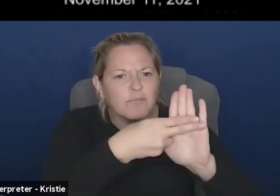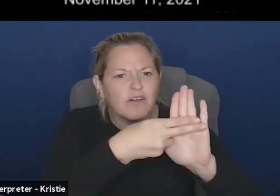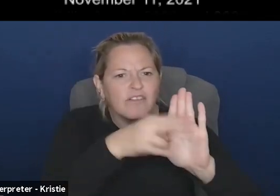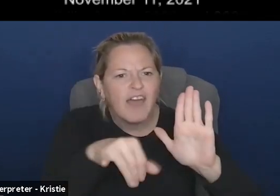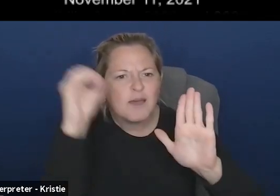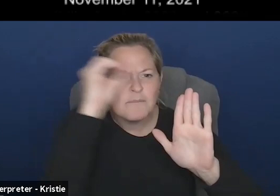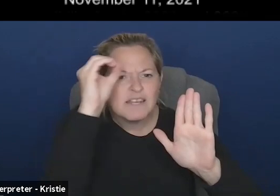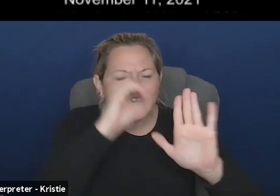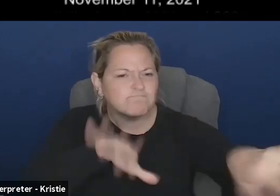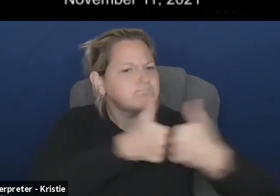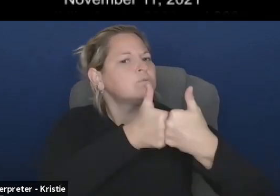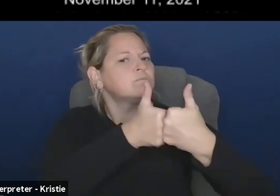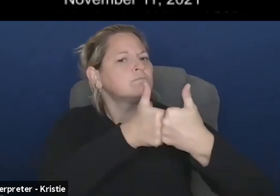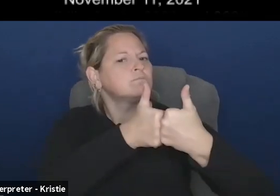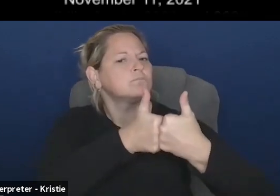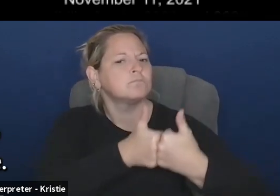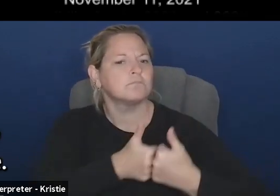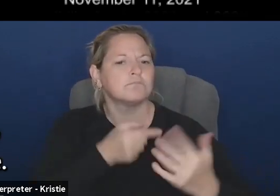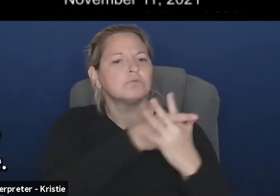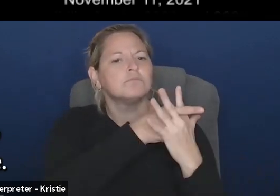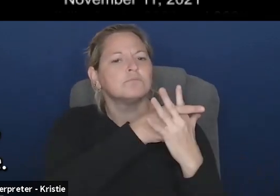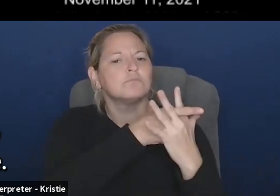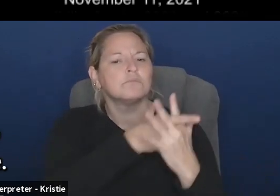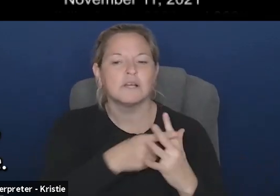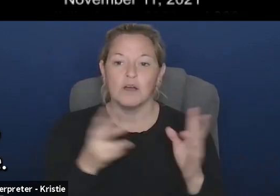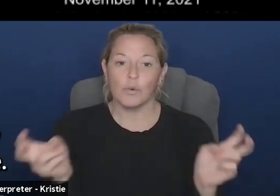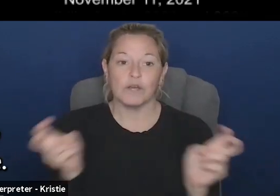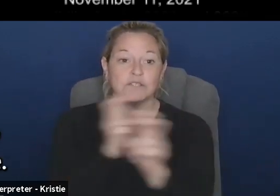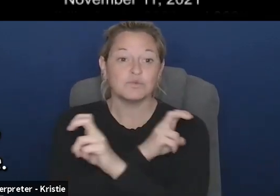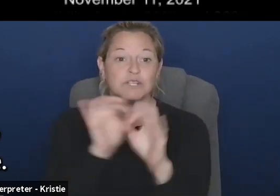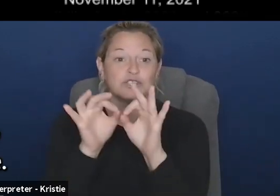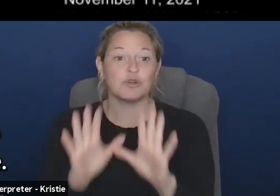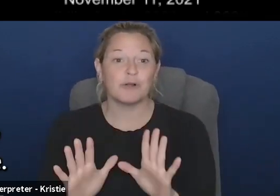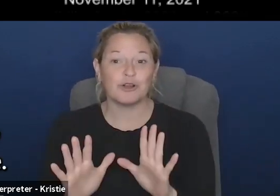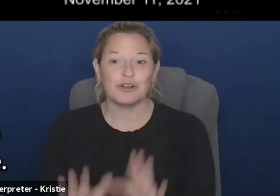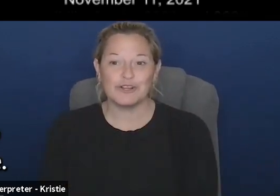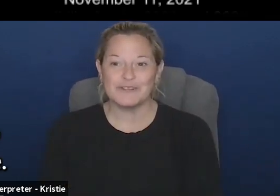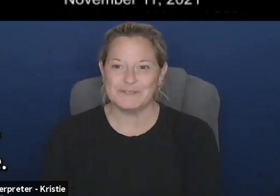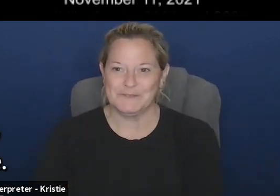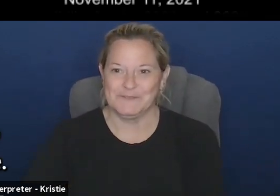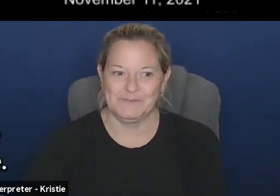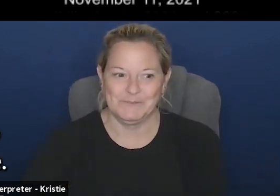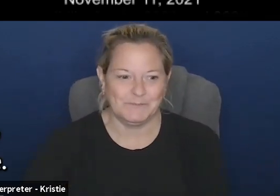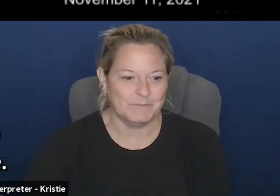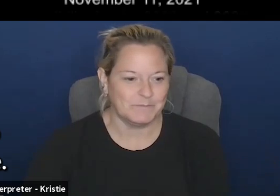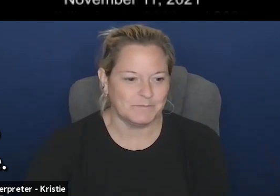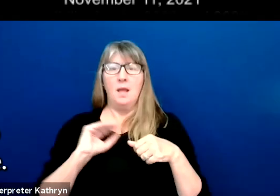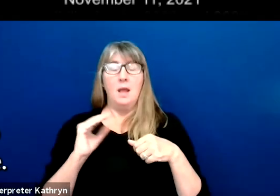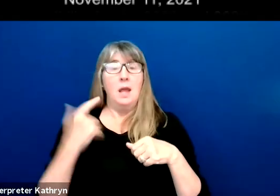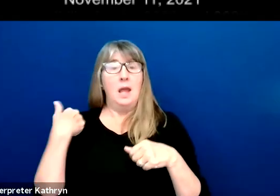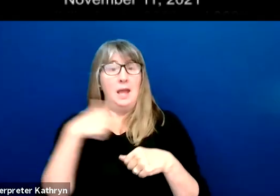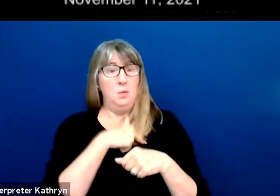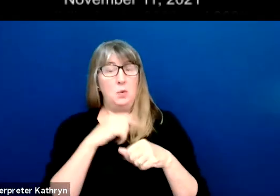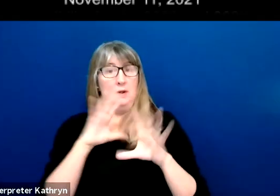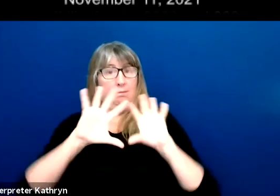that if we are, as a species, going to go into space, we're going to be out there for a while,